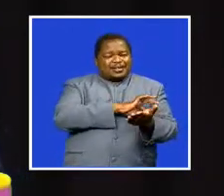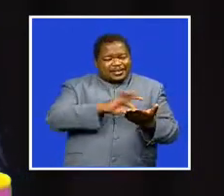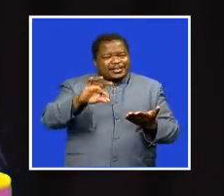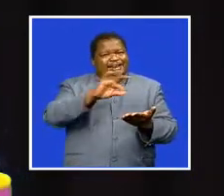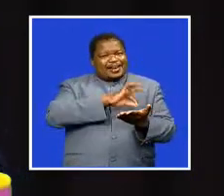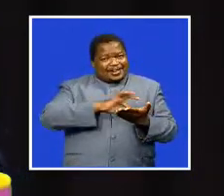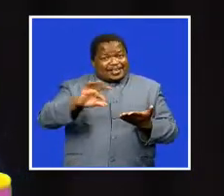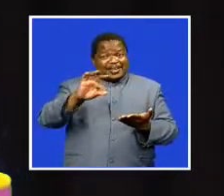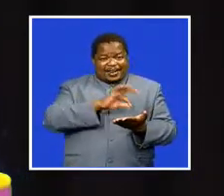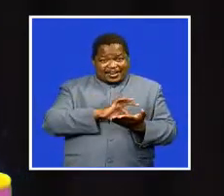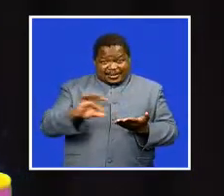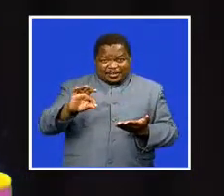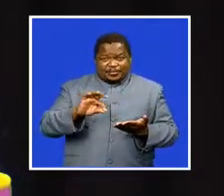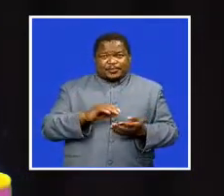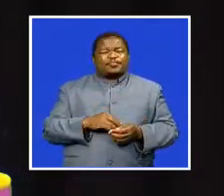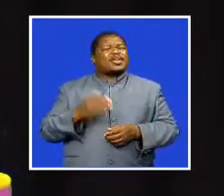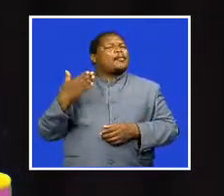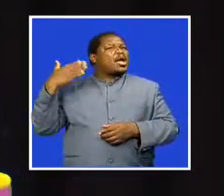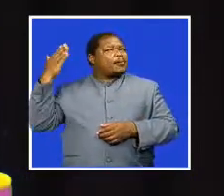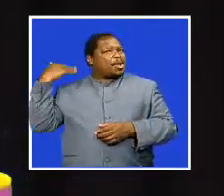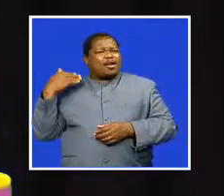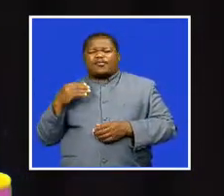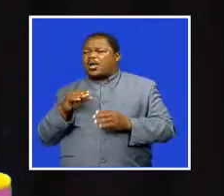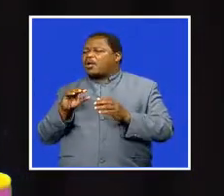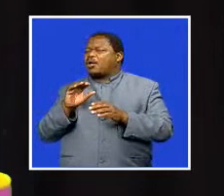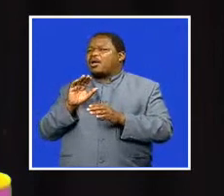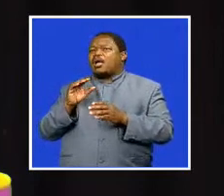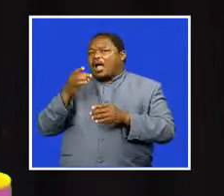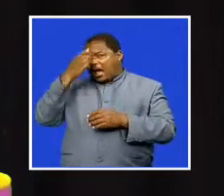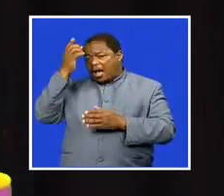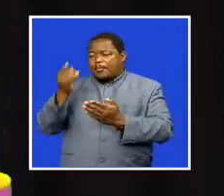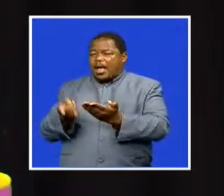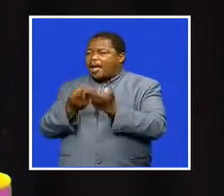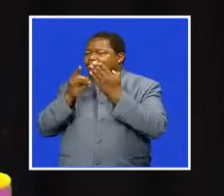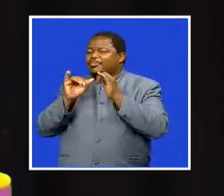kusitakala kuhulumende bekunene ngithi anguvete lokhu ngoba